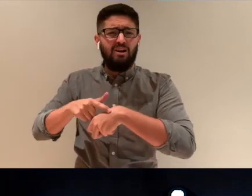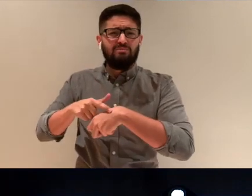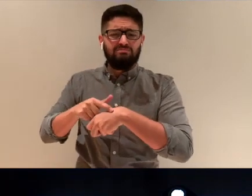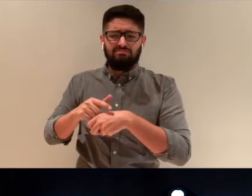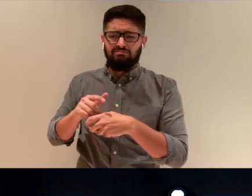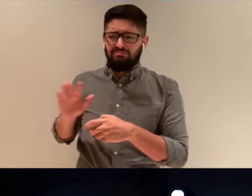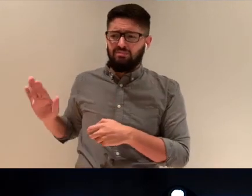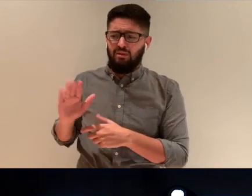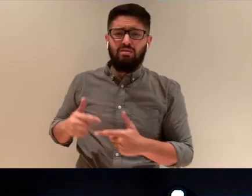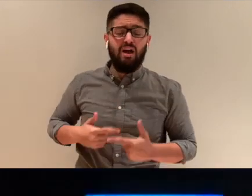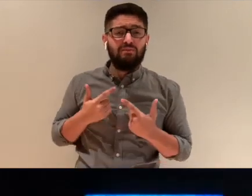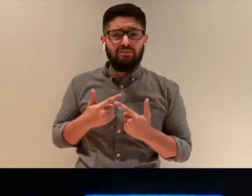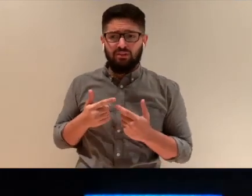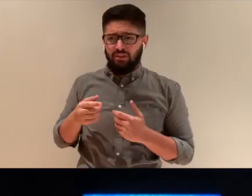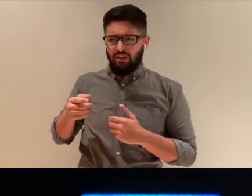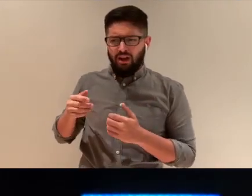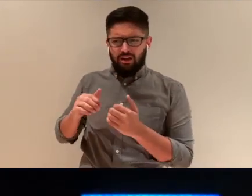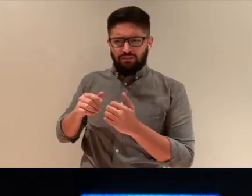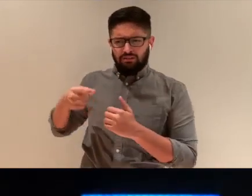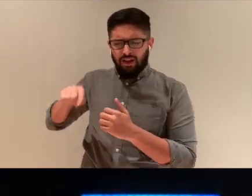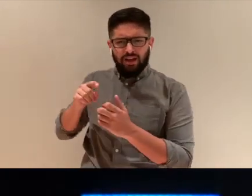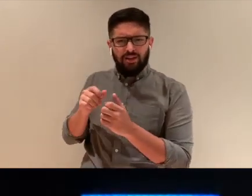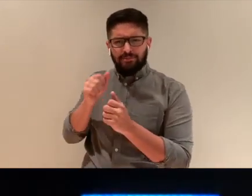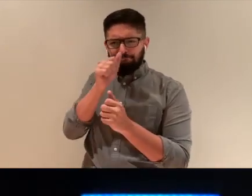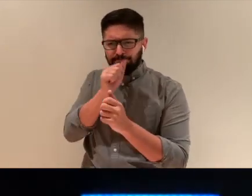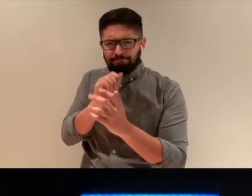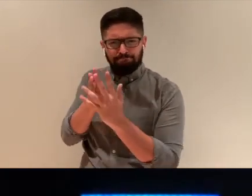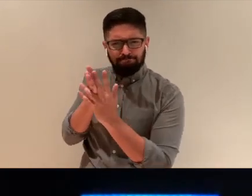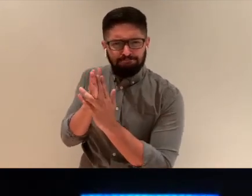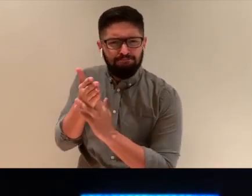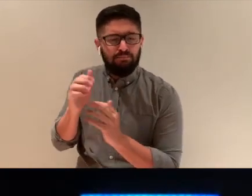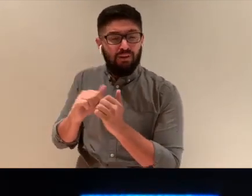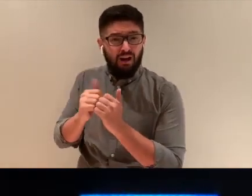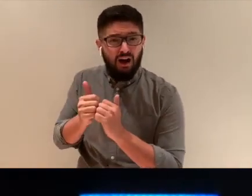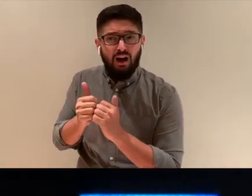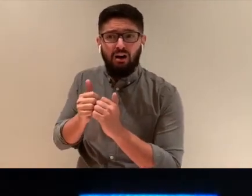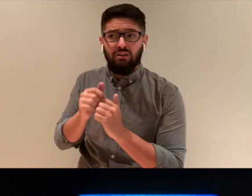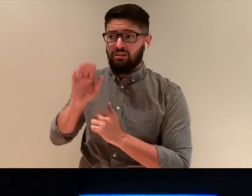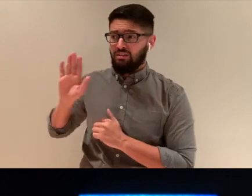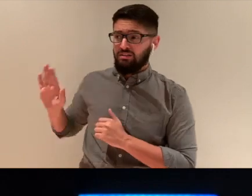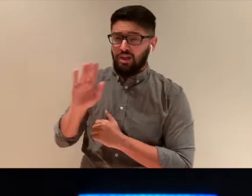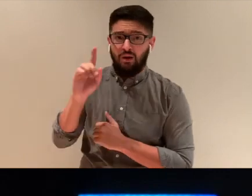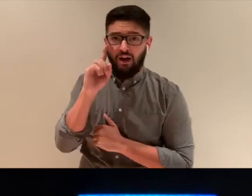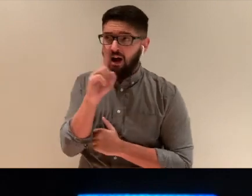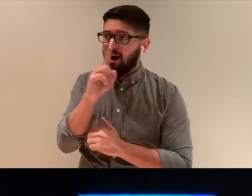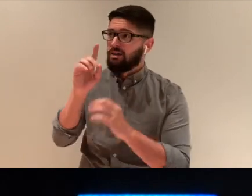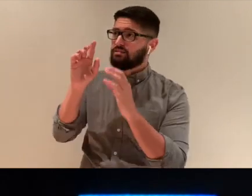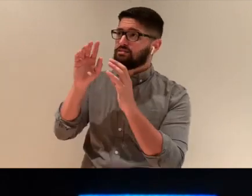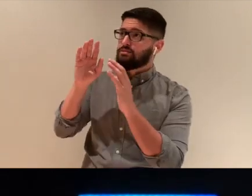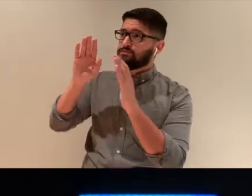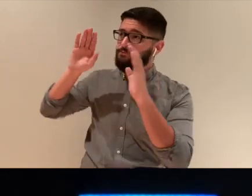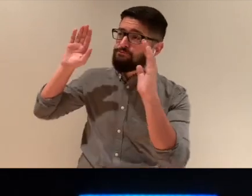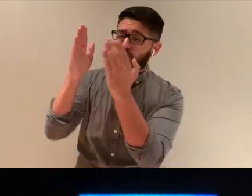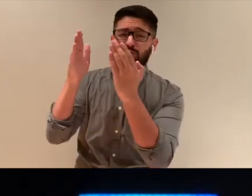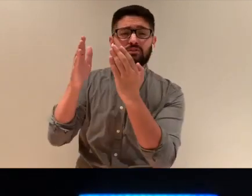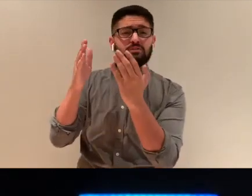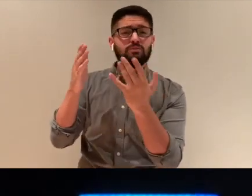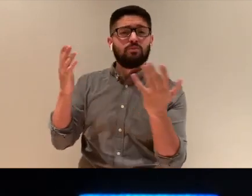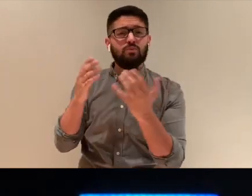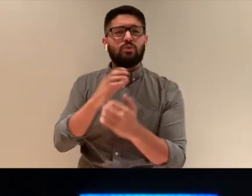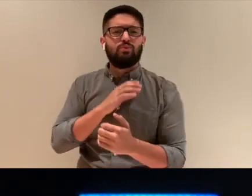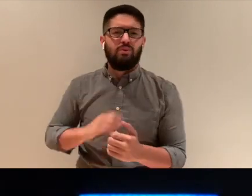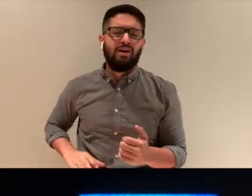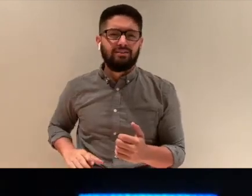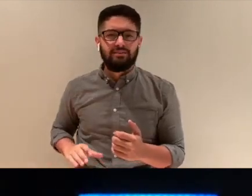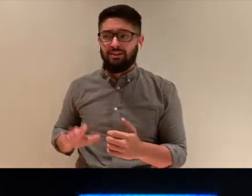difficult seasons in their life. And that the way that they endured those seasons was by fixing their eyes on